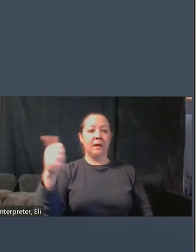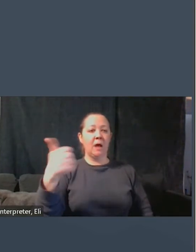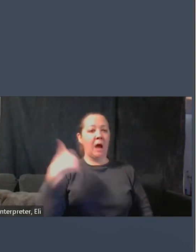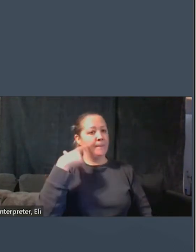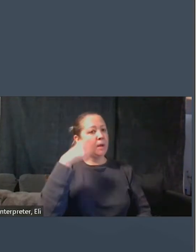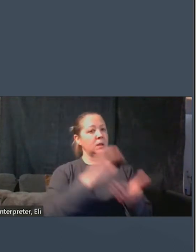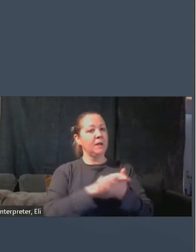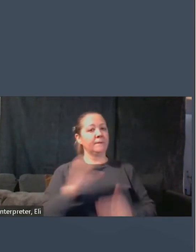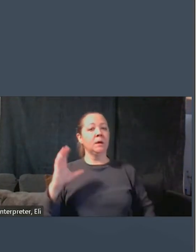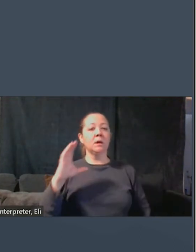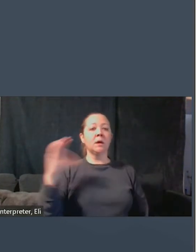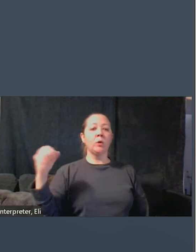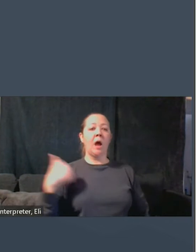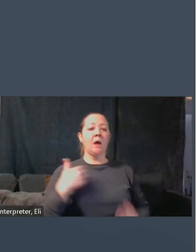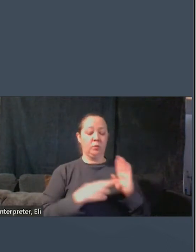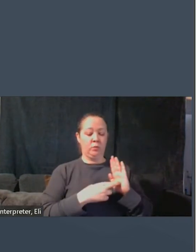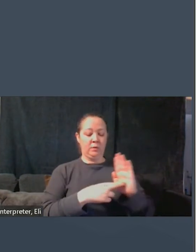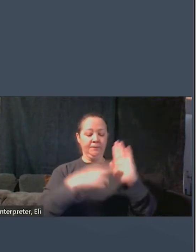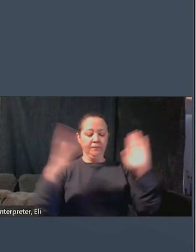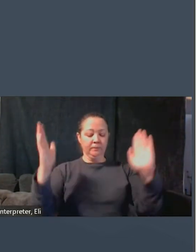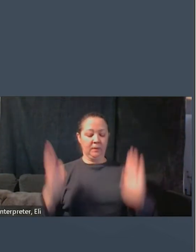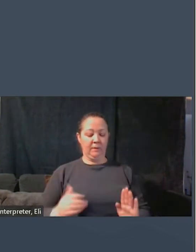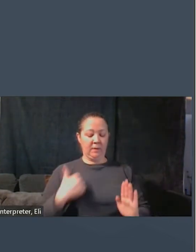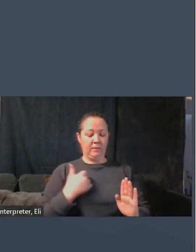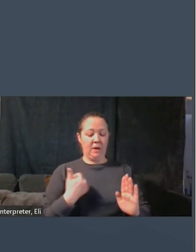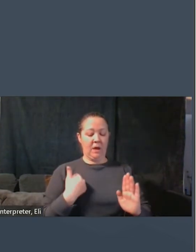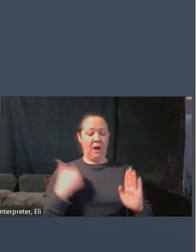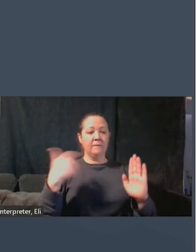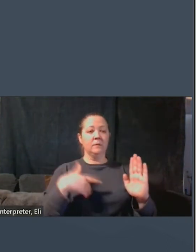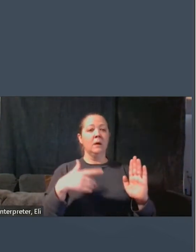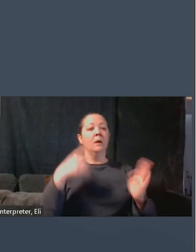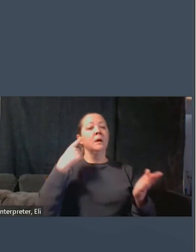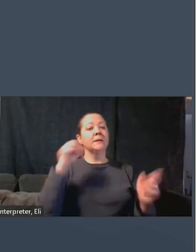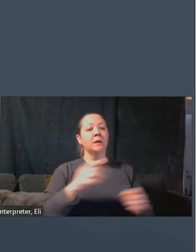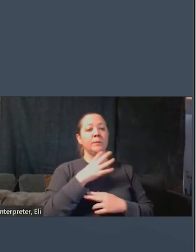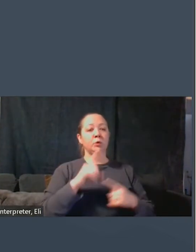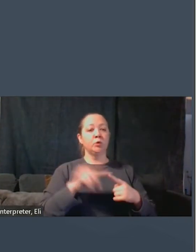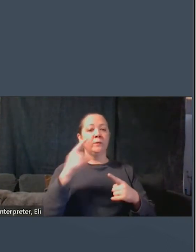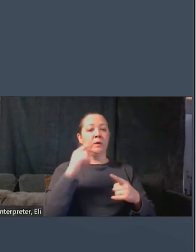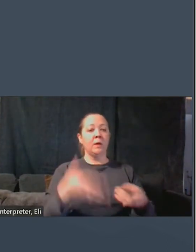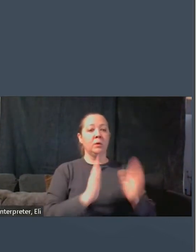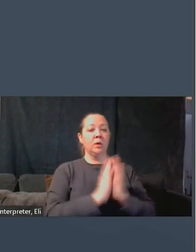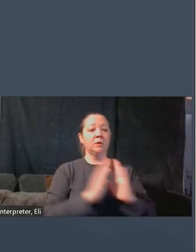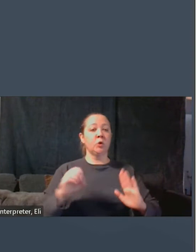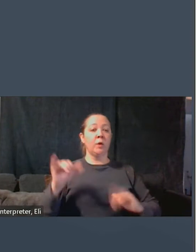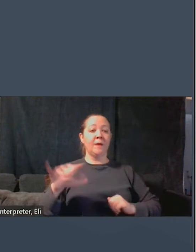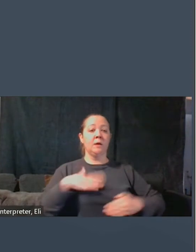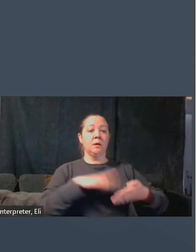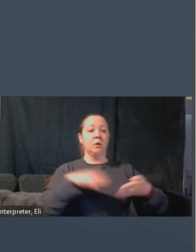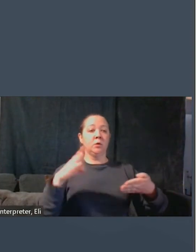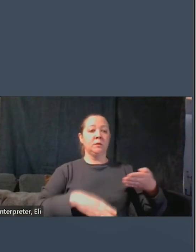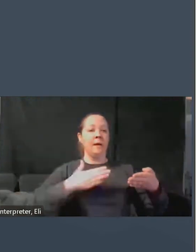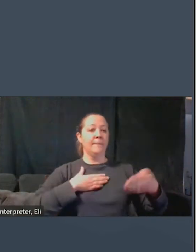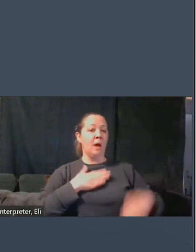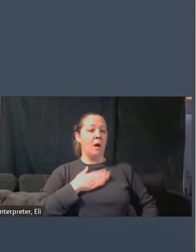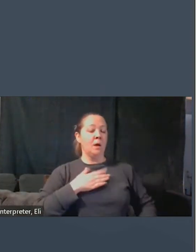representatives available to speak to the request. And with that, that concludes my initial presentation. Thank